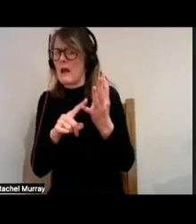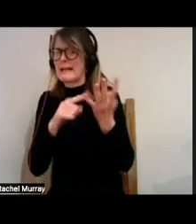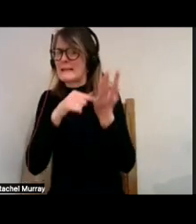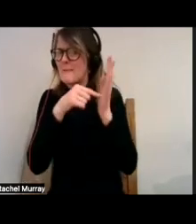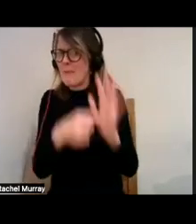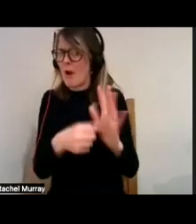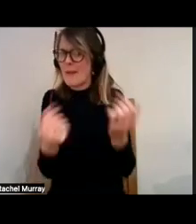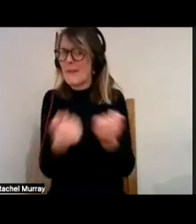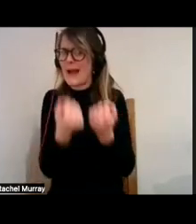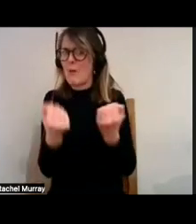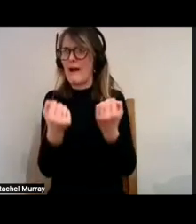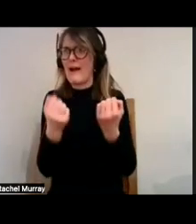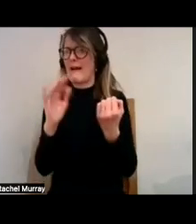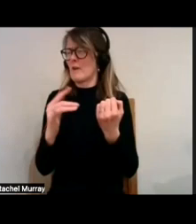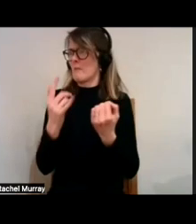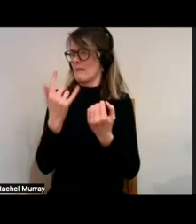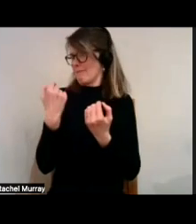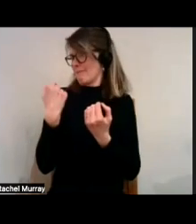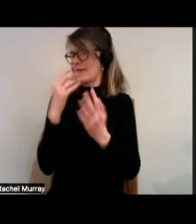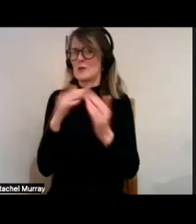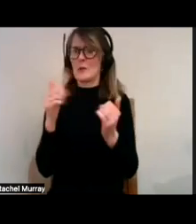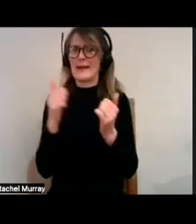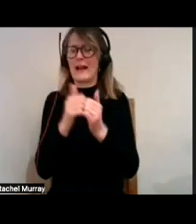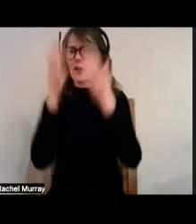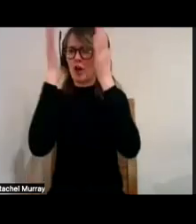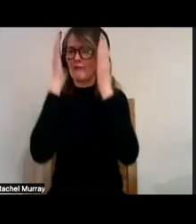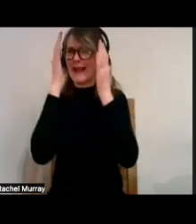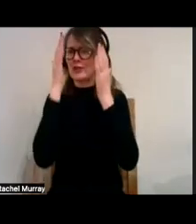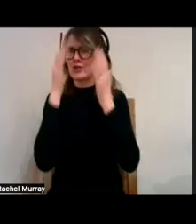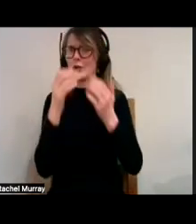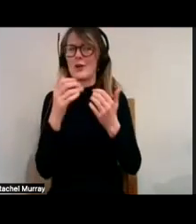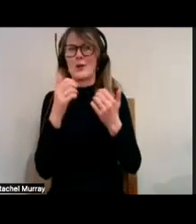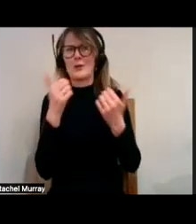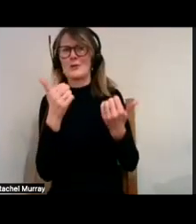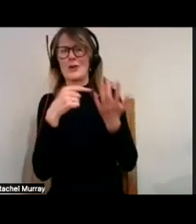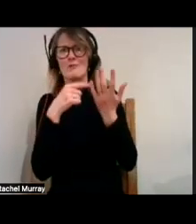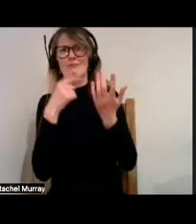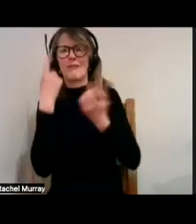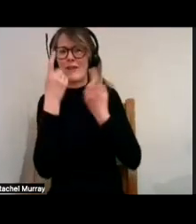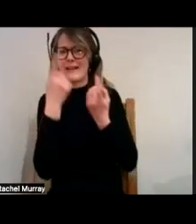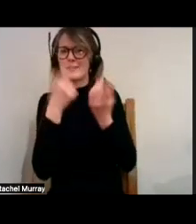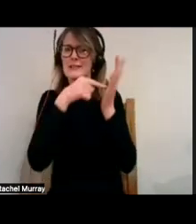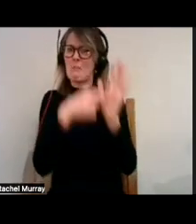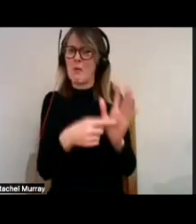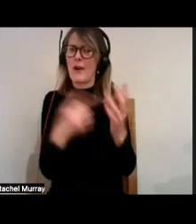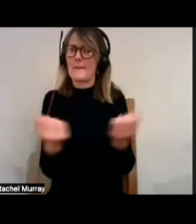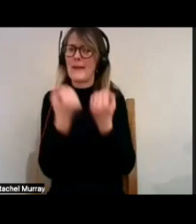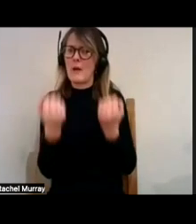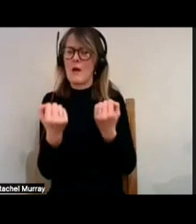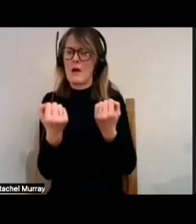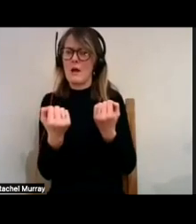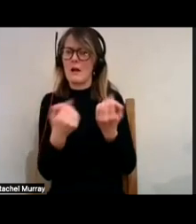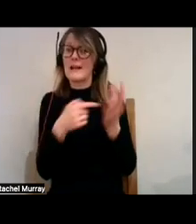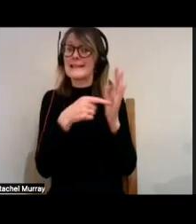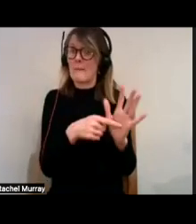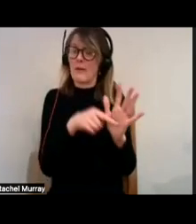be in a very good place to reflect on symbolic power. So symbol as a source of power, which, for